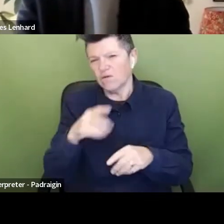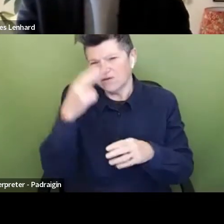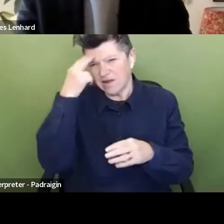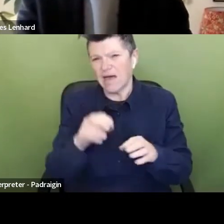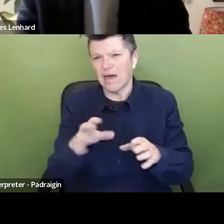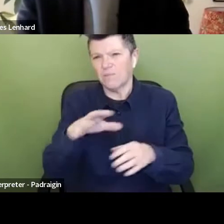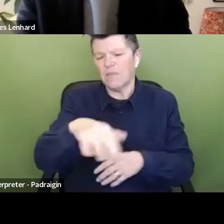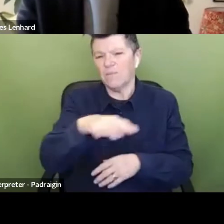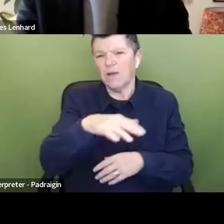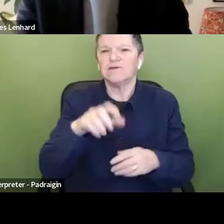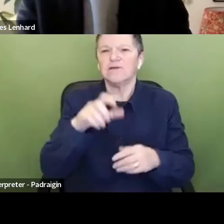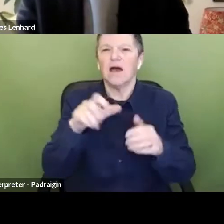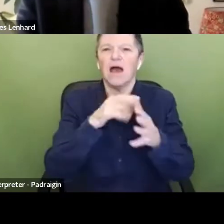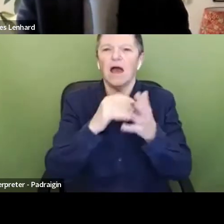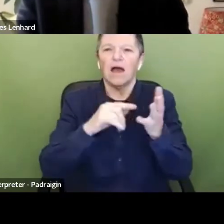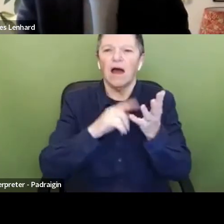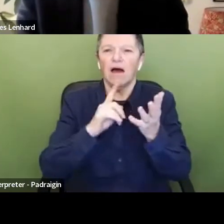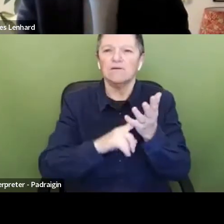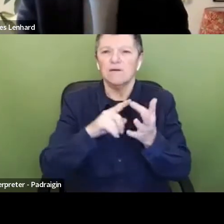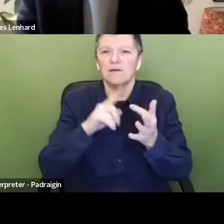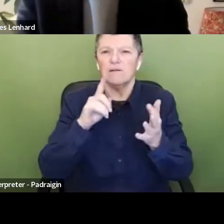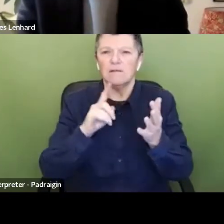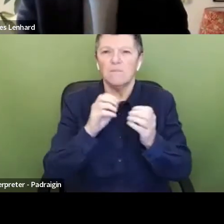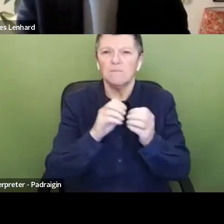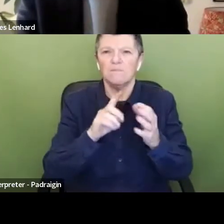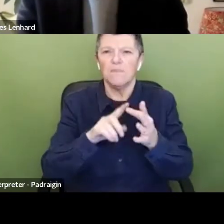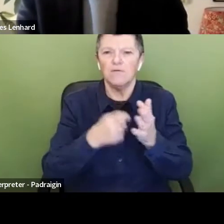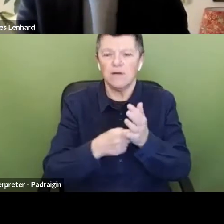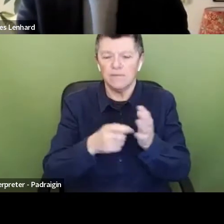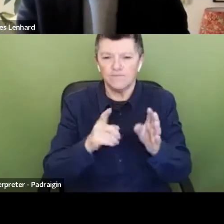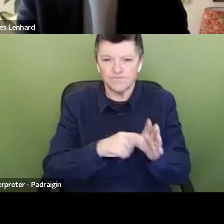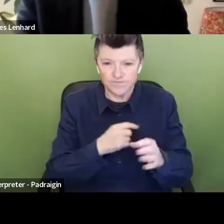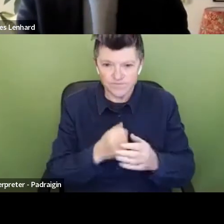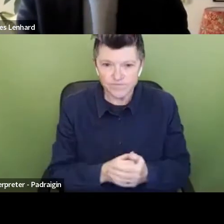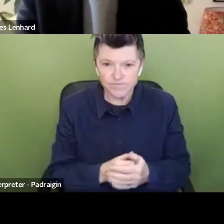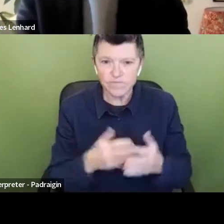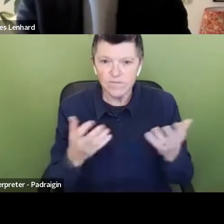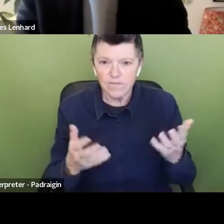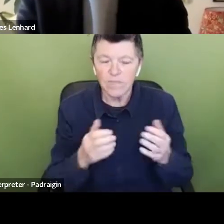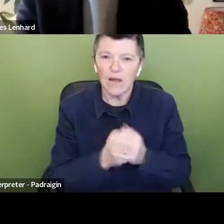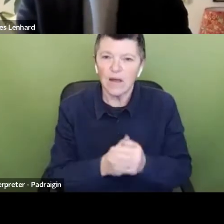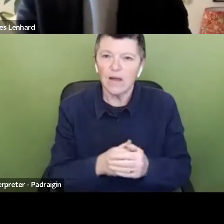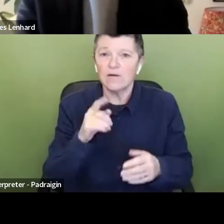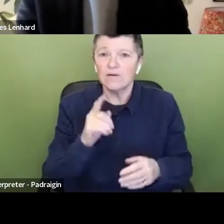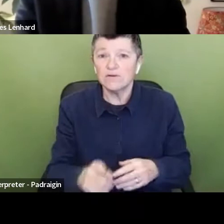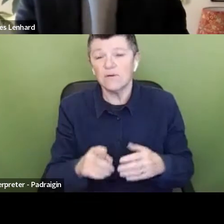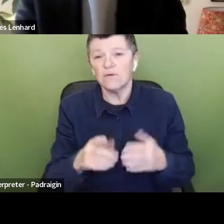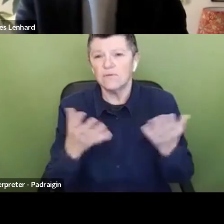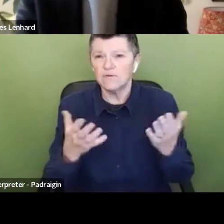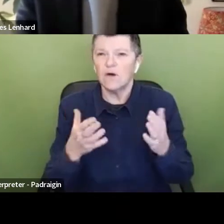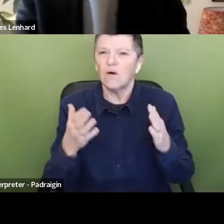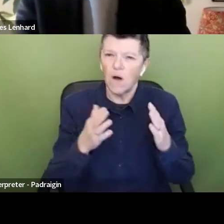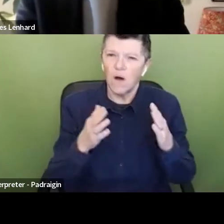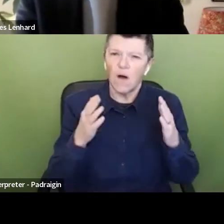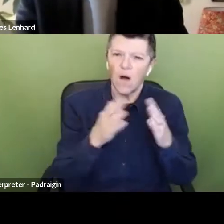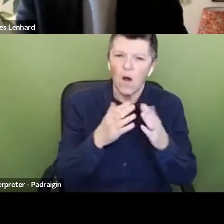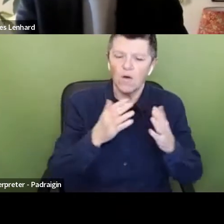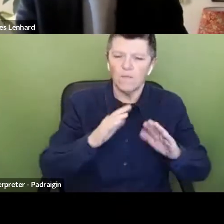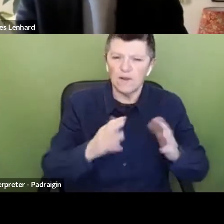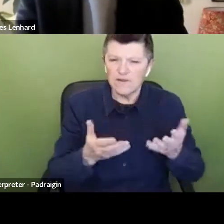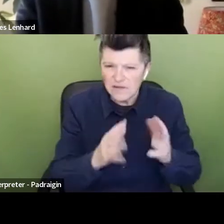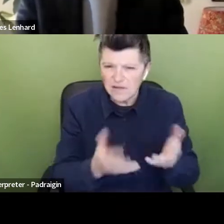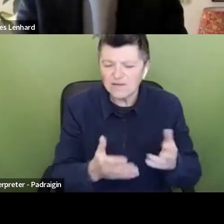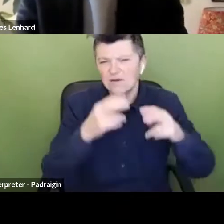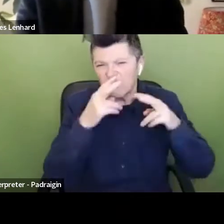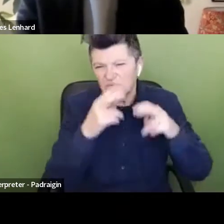So homelessness is a well-worn subject of research, of course, so I took a different tack. What researchers of homelessness less commonly